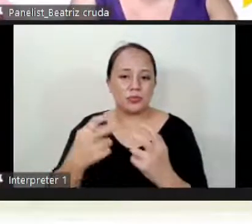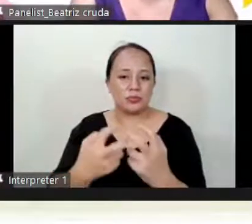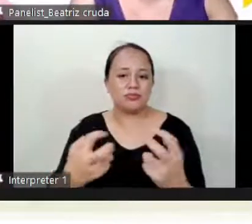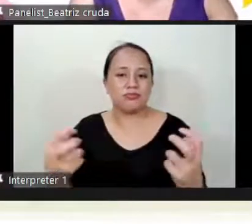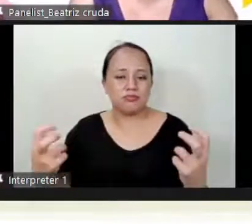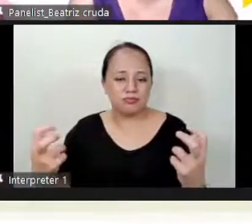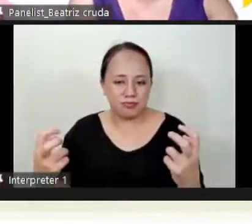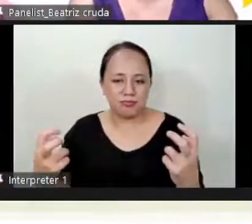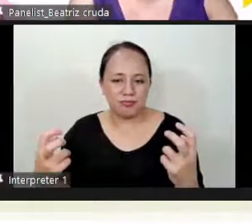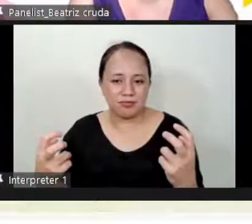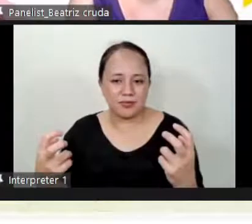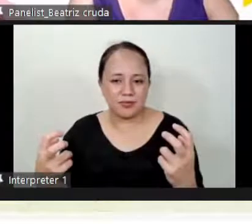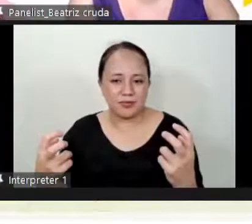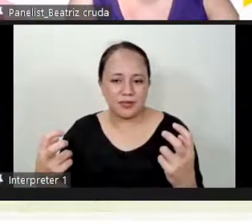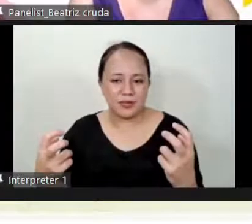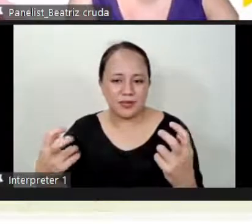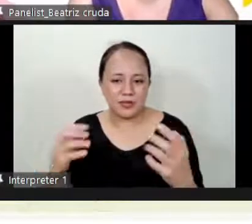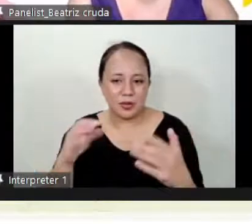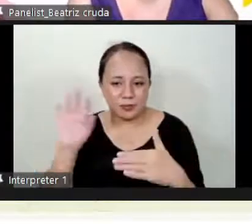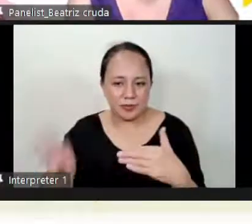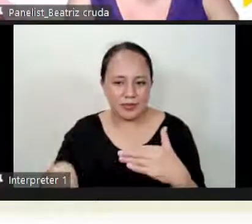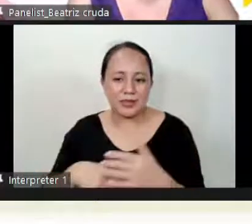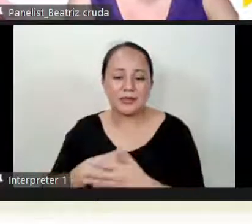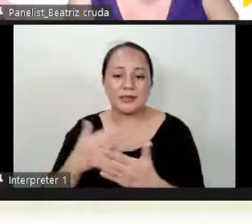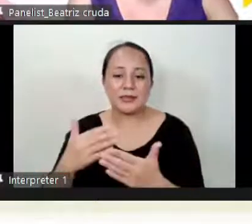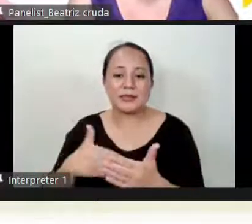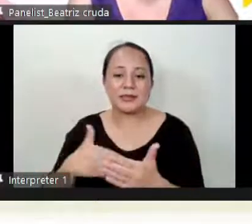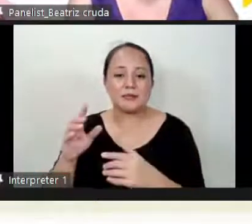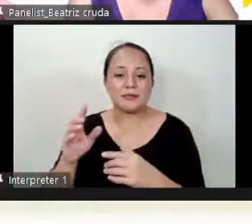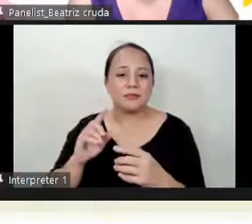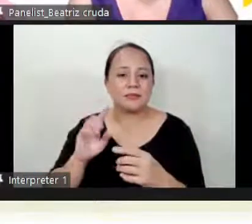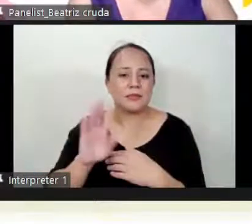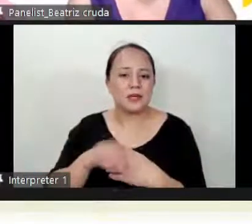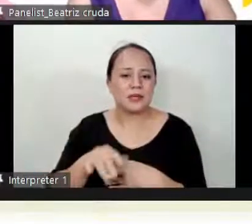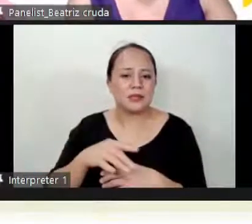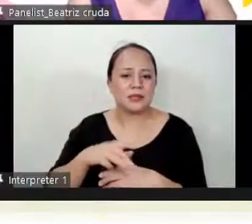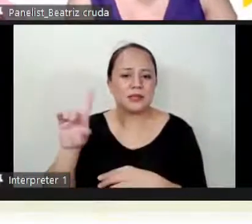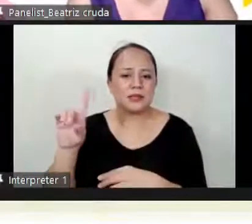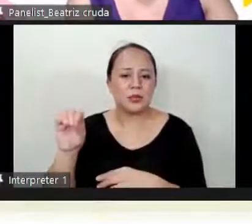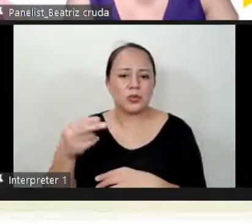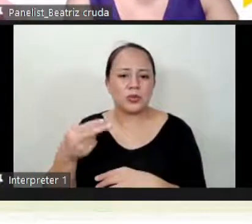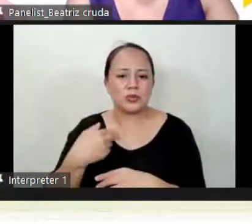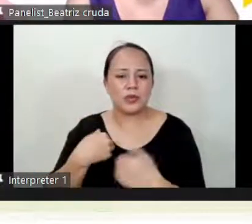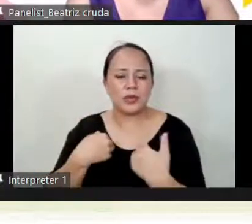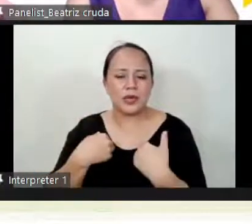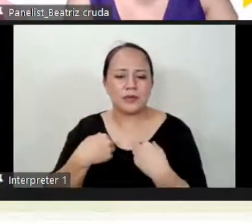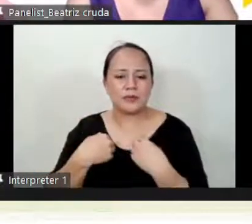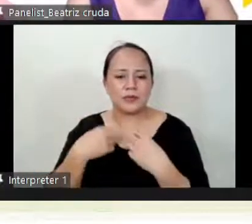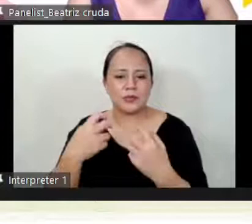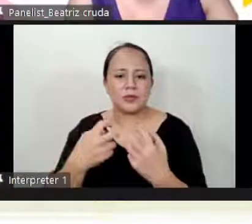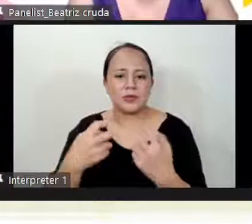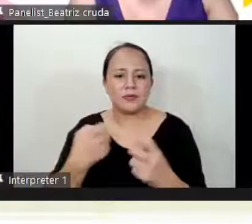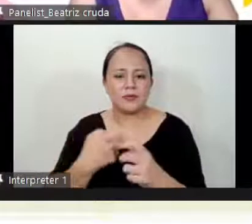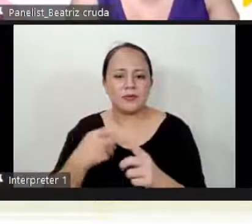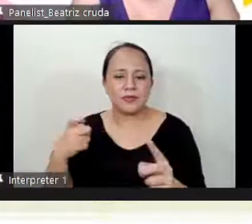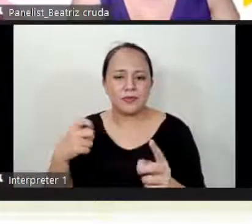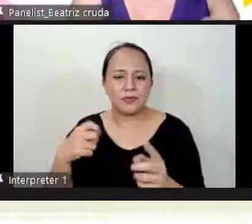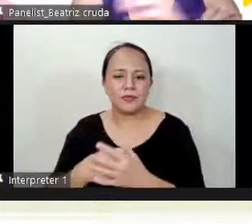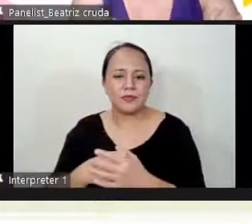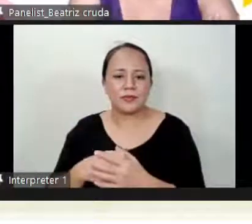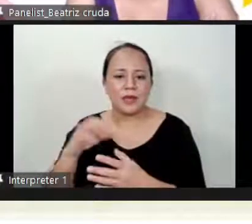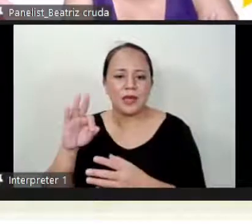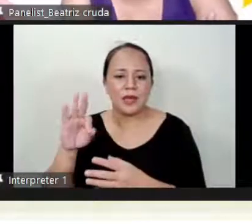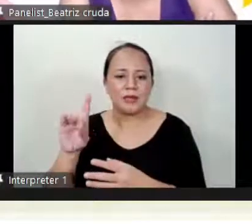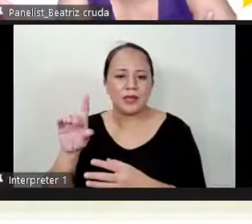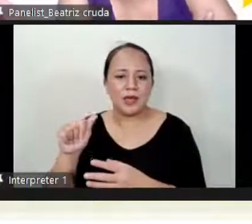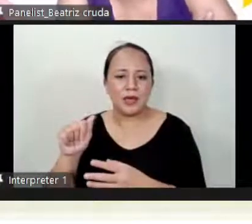panelists finished. We'll now go back to DOH. We have a panelist from the